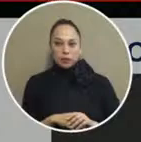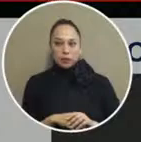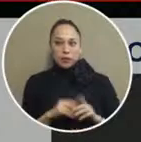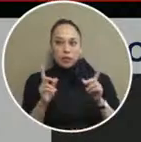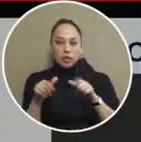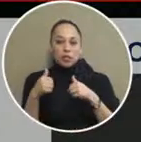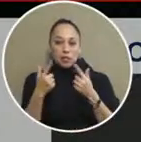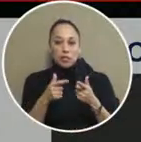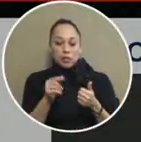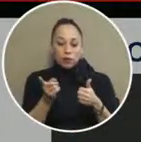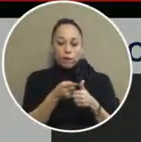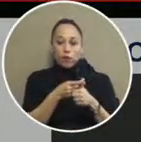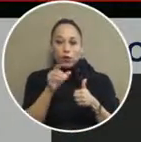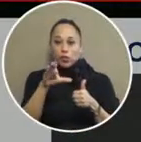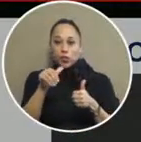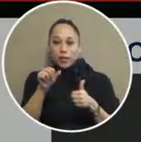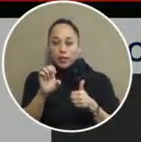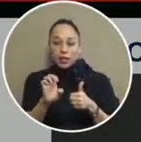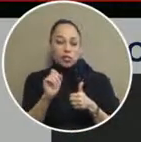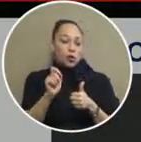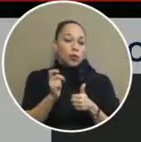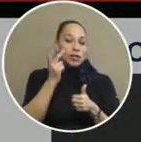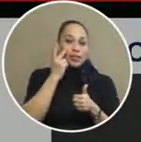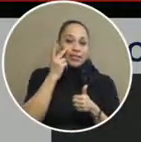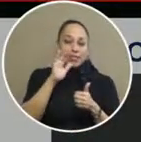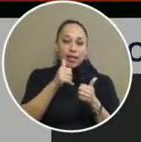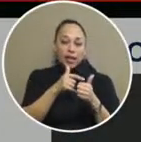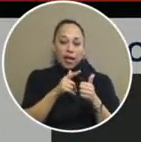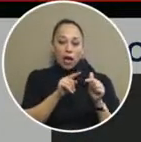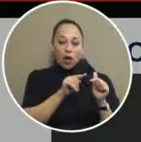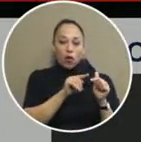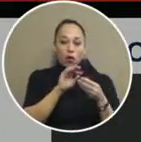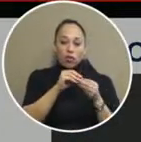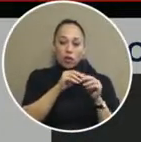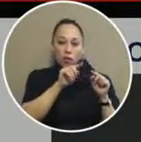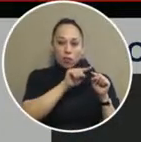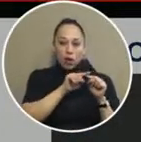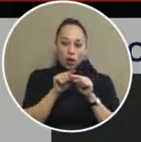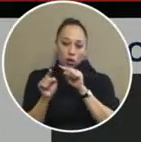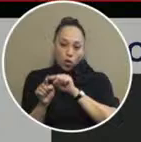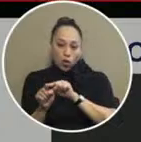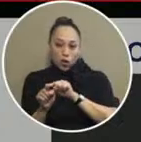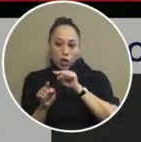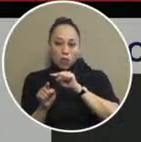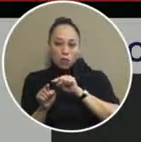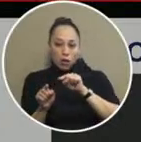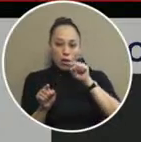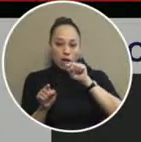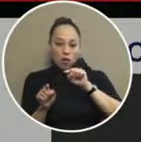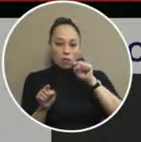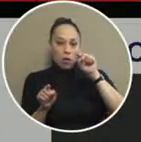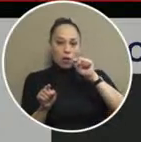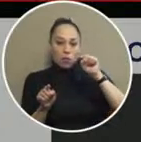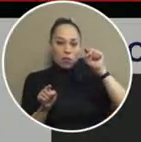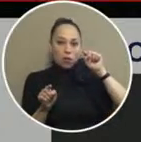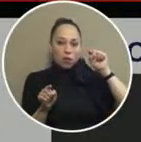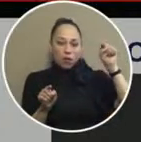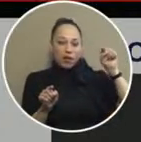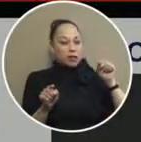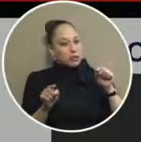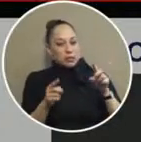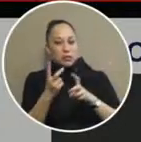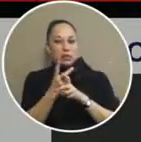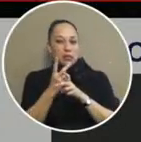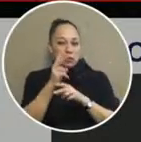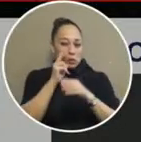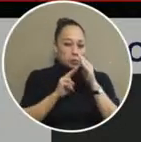Since case number 1, we've seen how the curve has been going with an upward trend, and it's quite difficult to